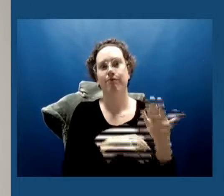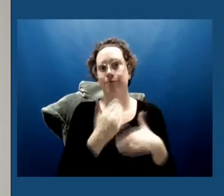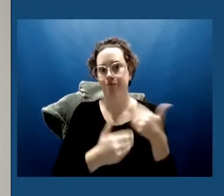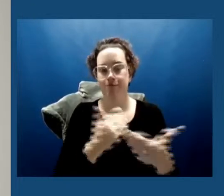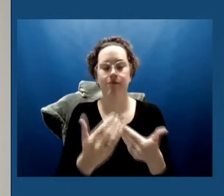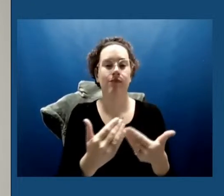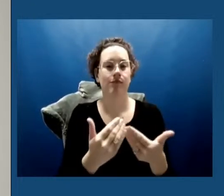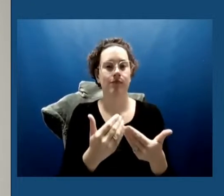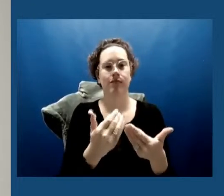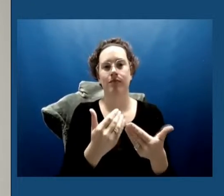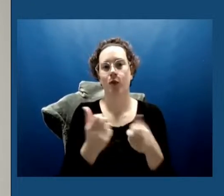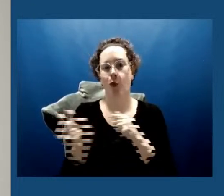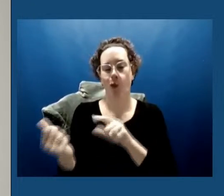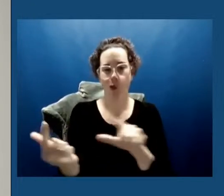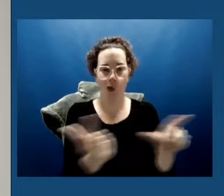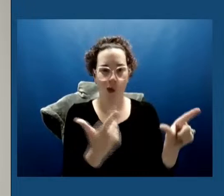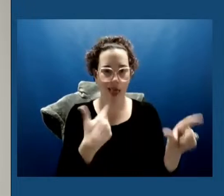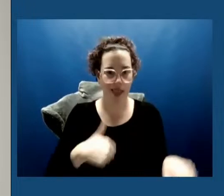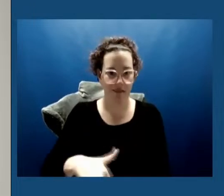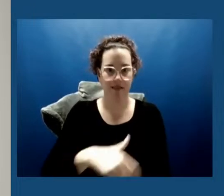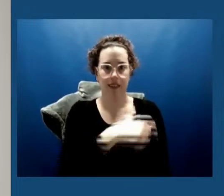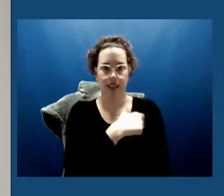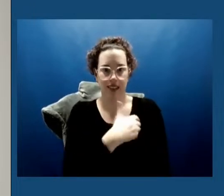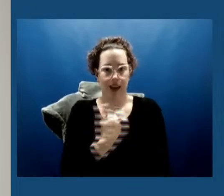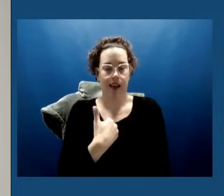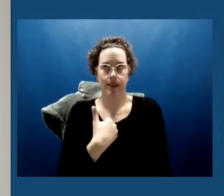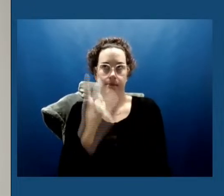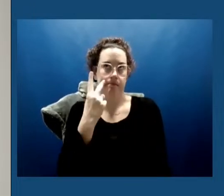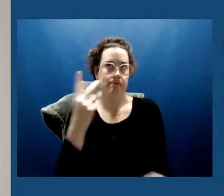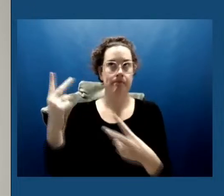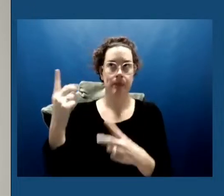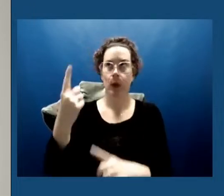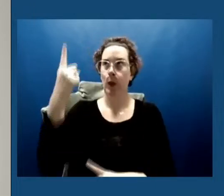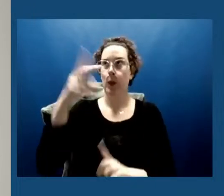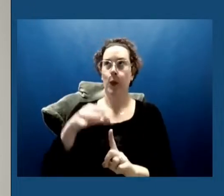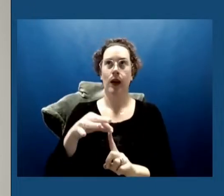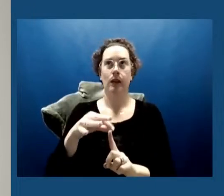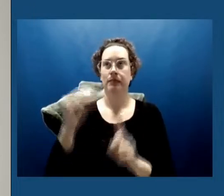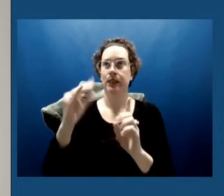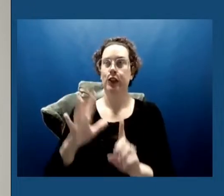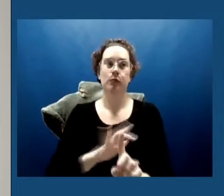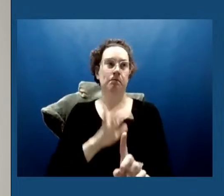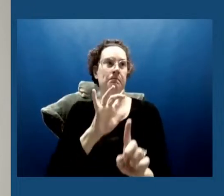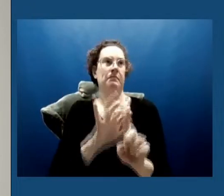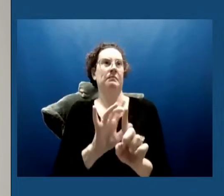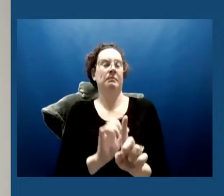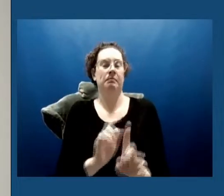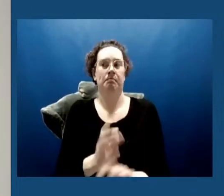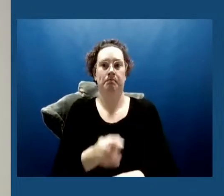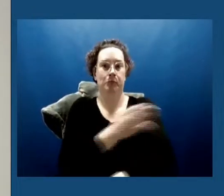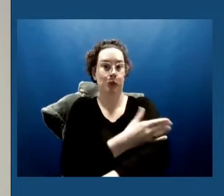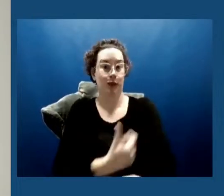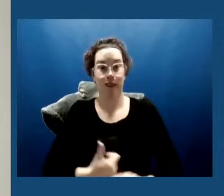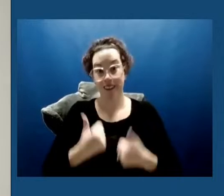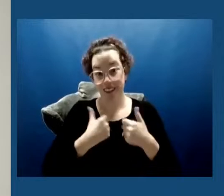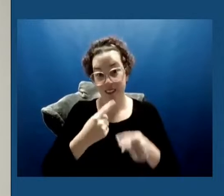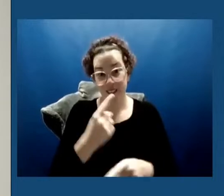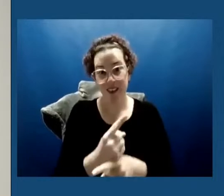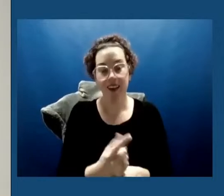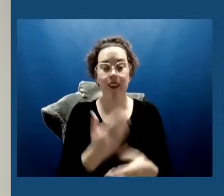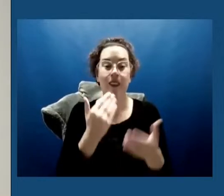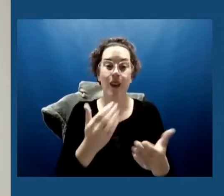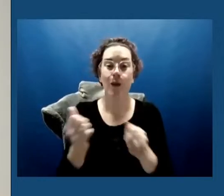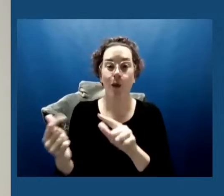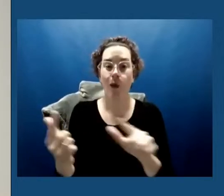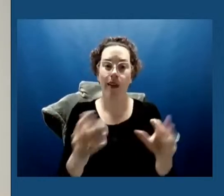single one of us has a teacher who made us better. So I want to thank all of you. I especially want to thank the educators. I want you to know